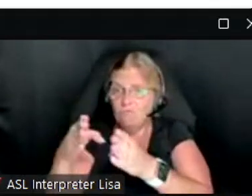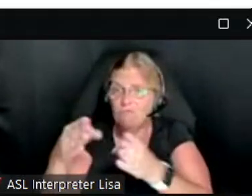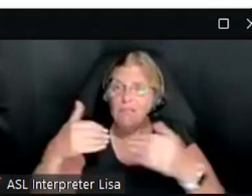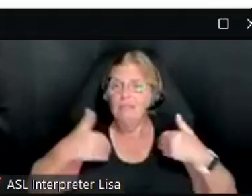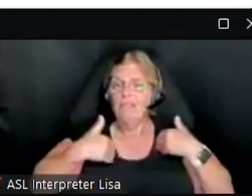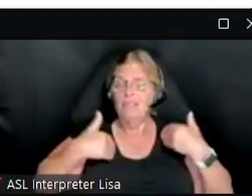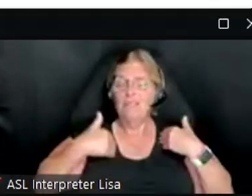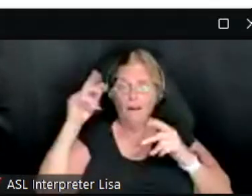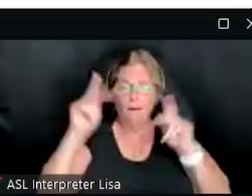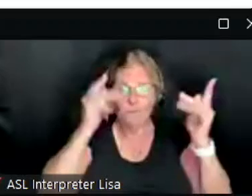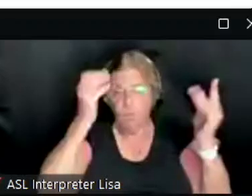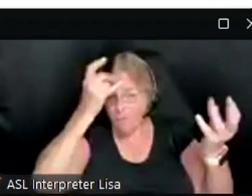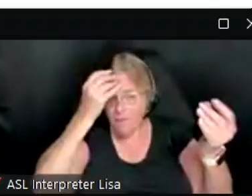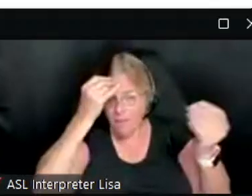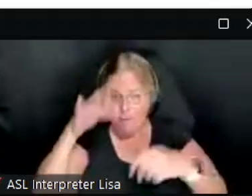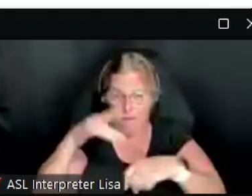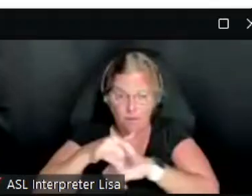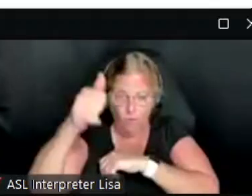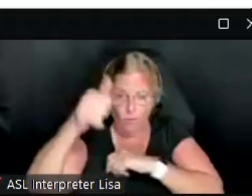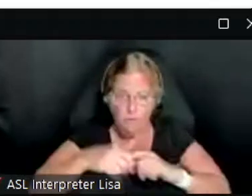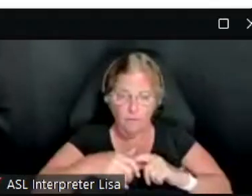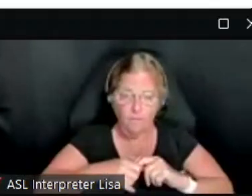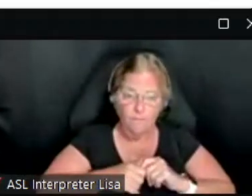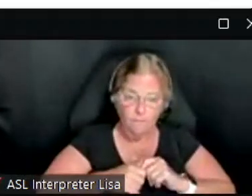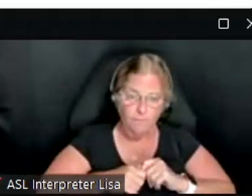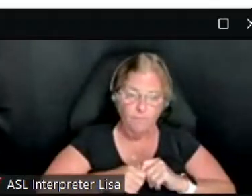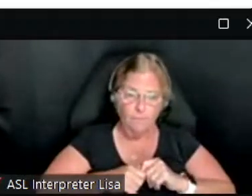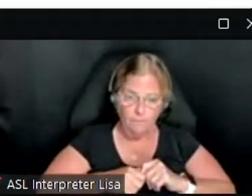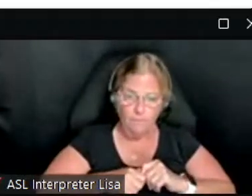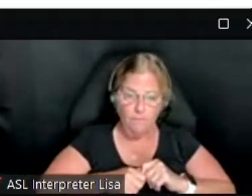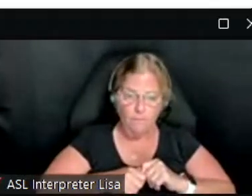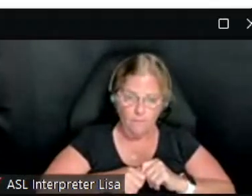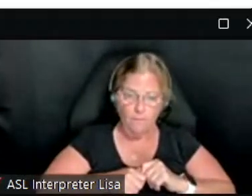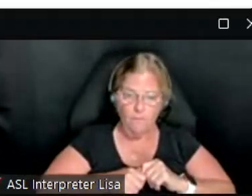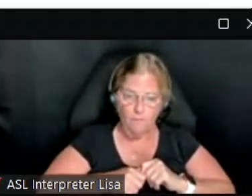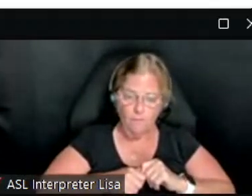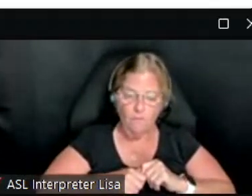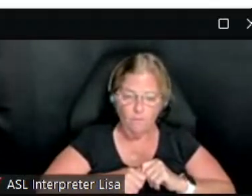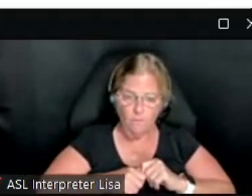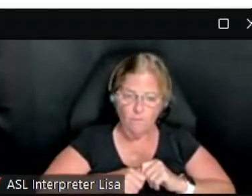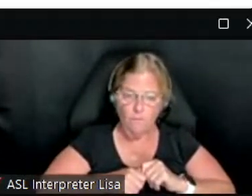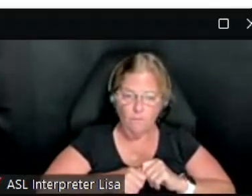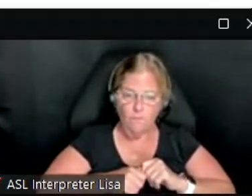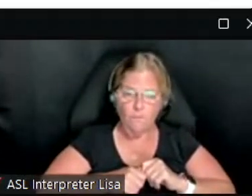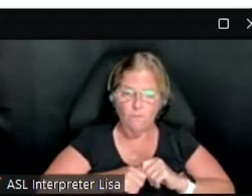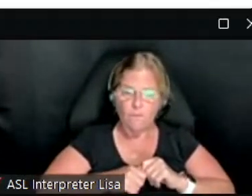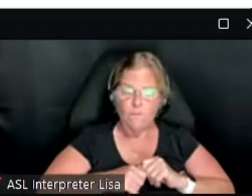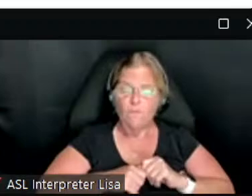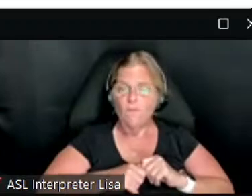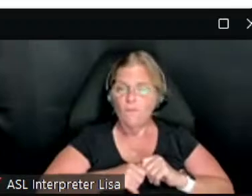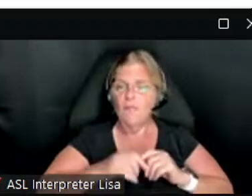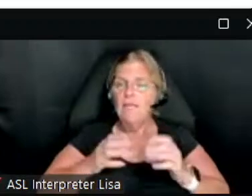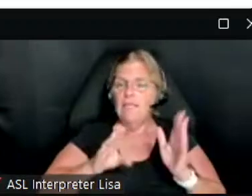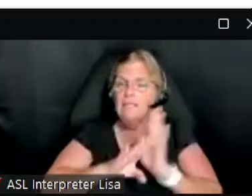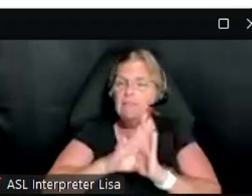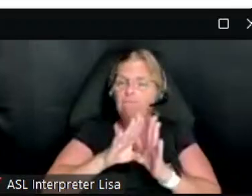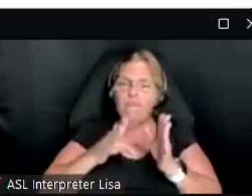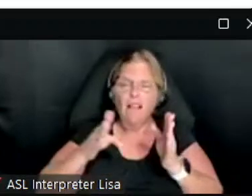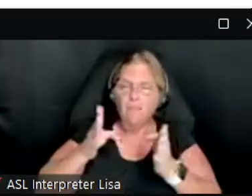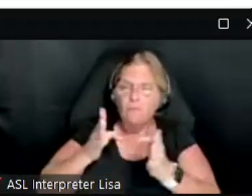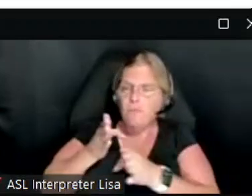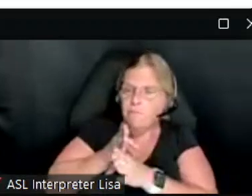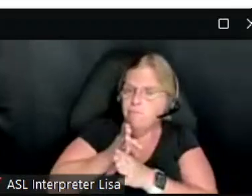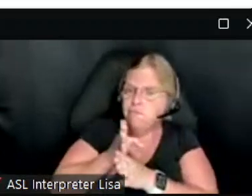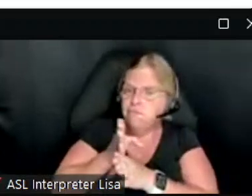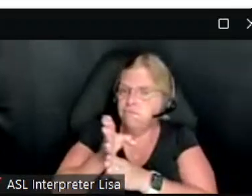sooner. Growing our peer educators, developing some tracks for them to